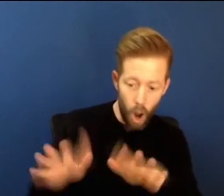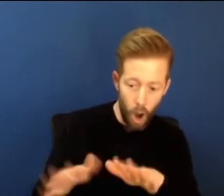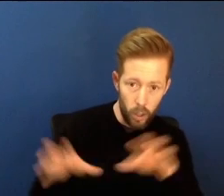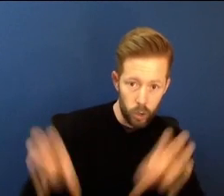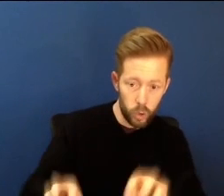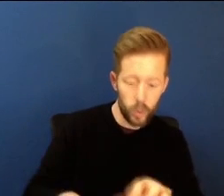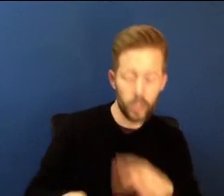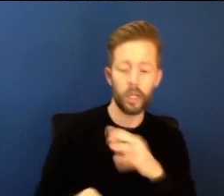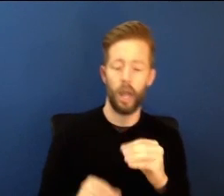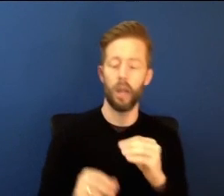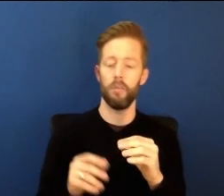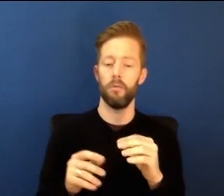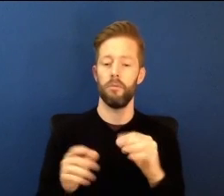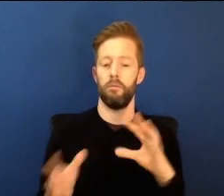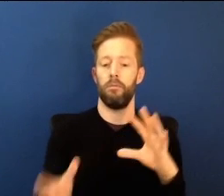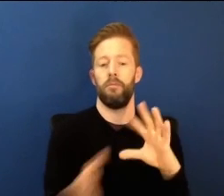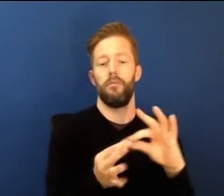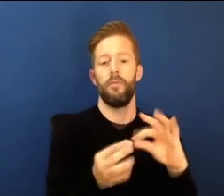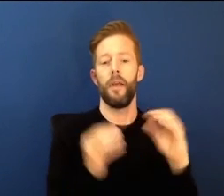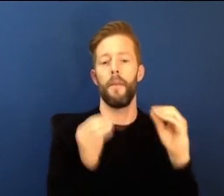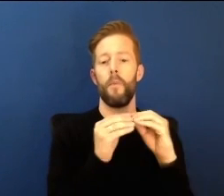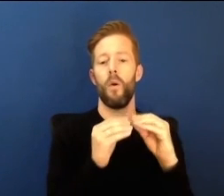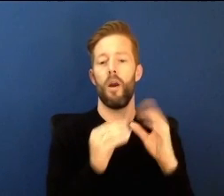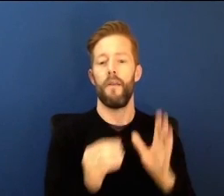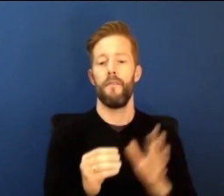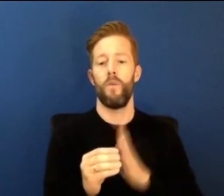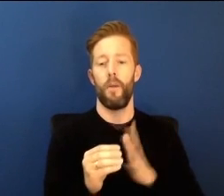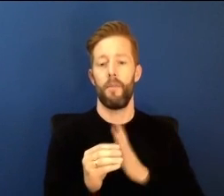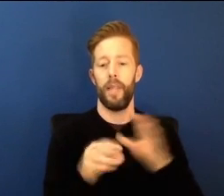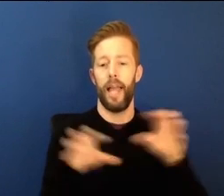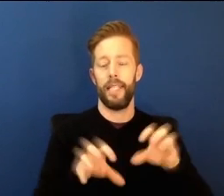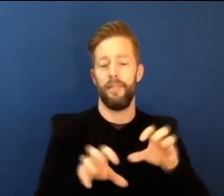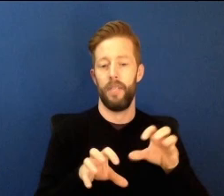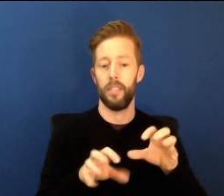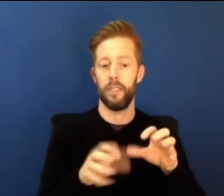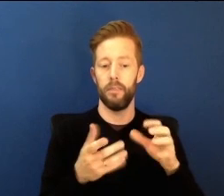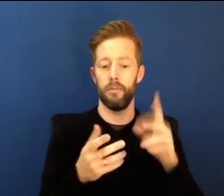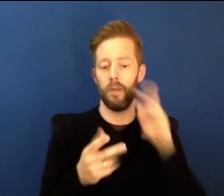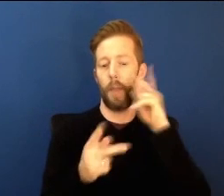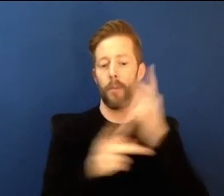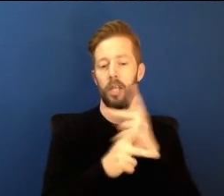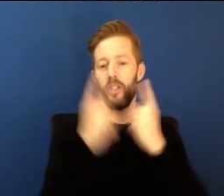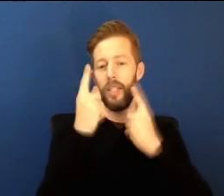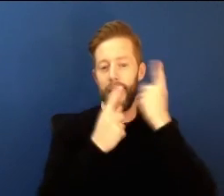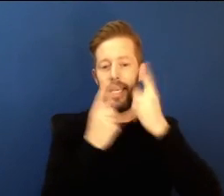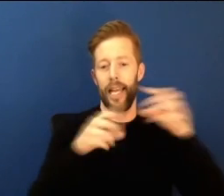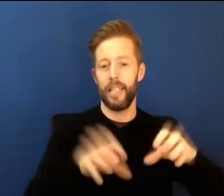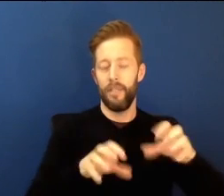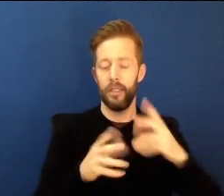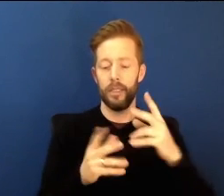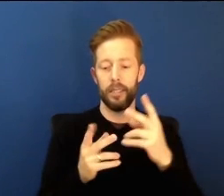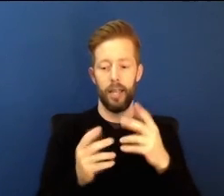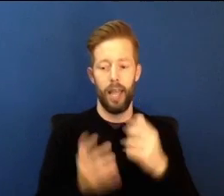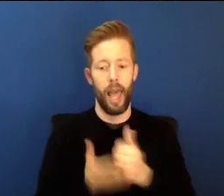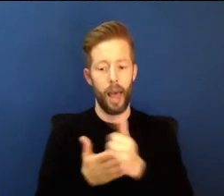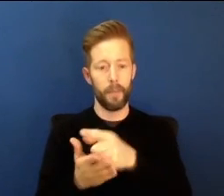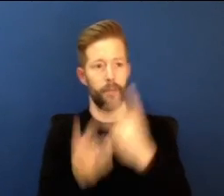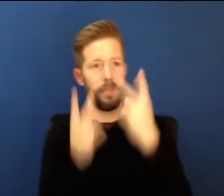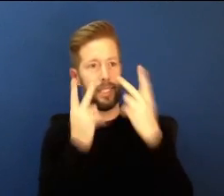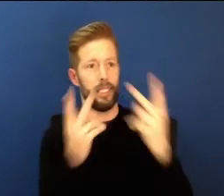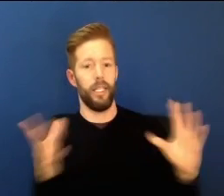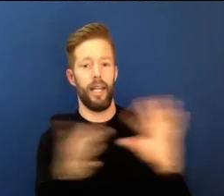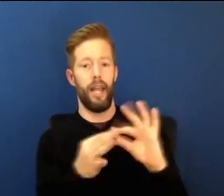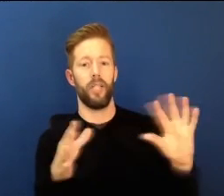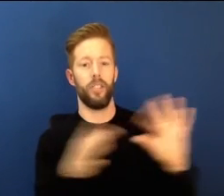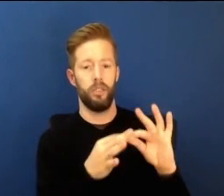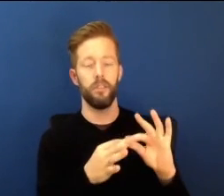doing and what more formalized computational thinking activities are, and seeing that connection. And